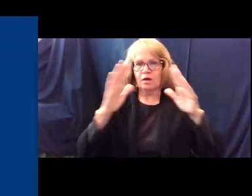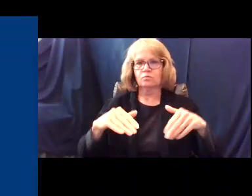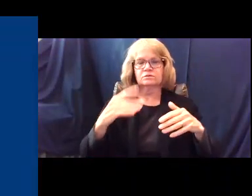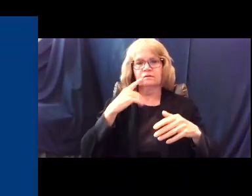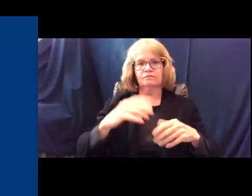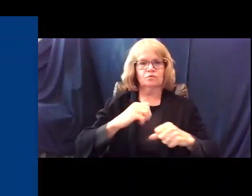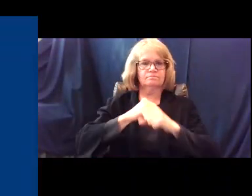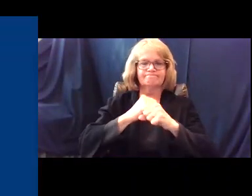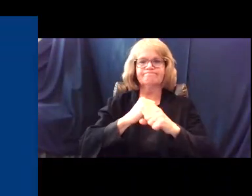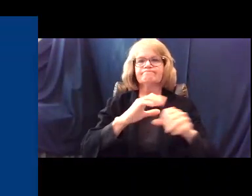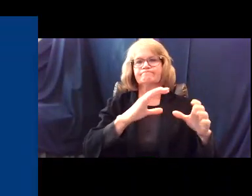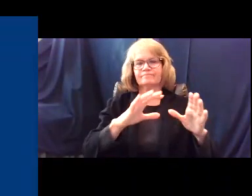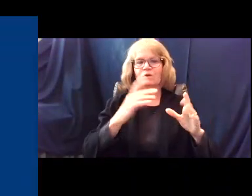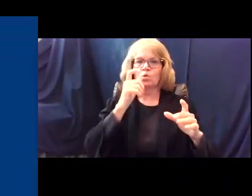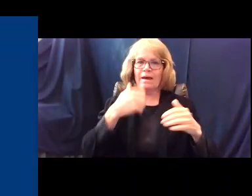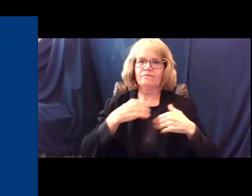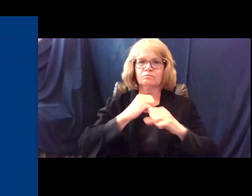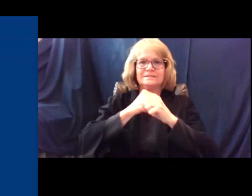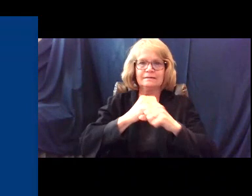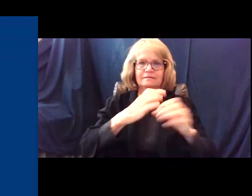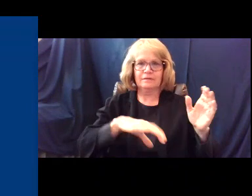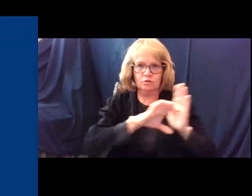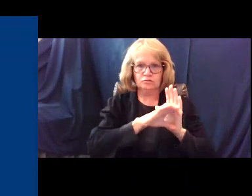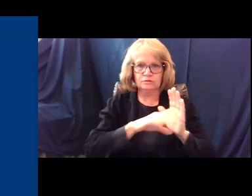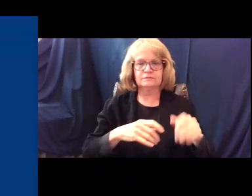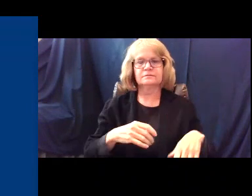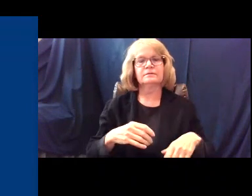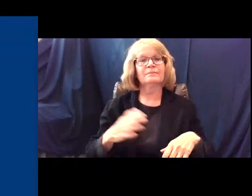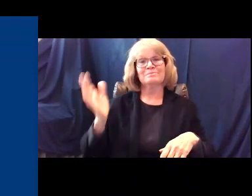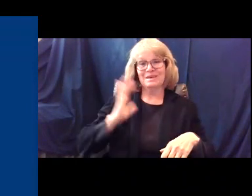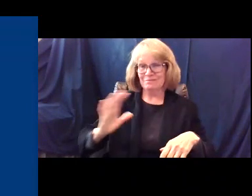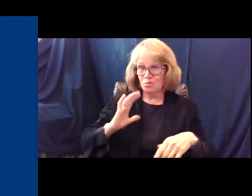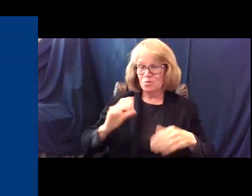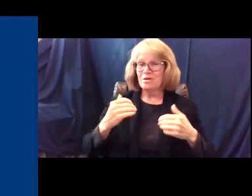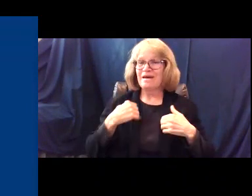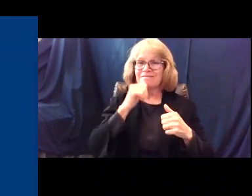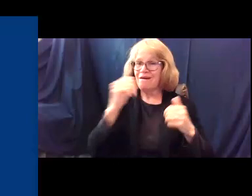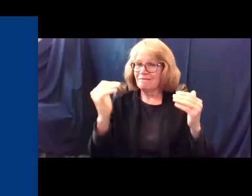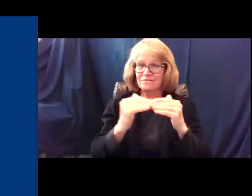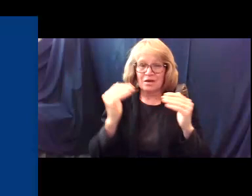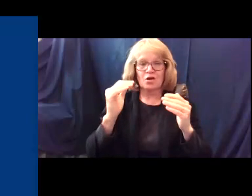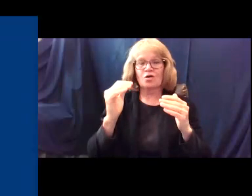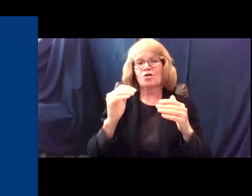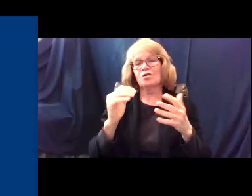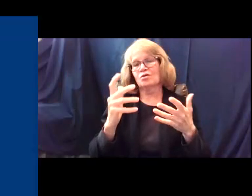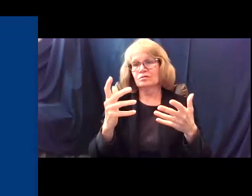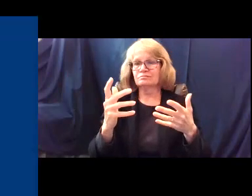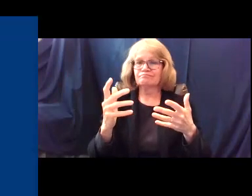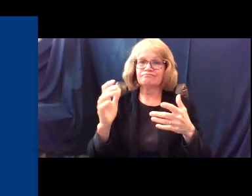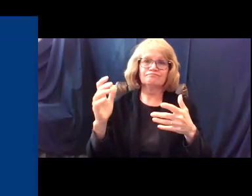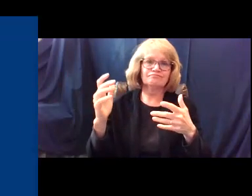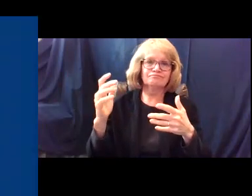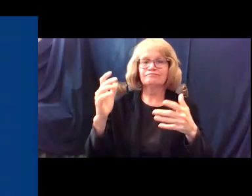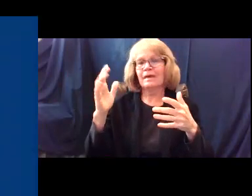mentioned, there have been previous policies such as and practices and laws such as redlining